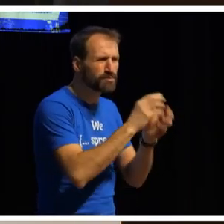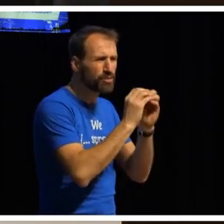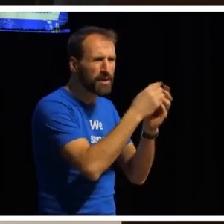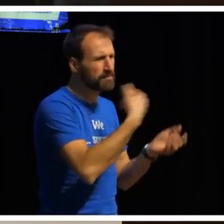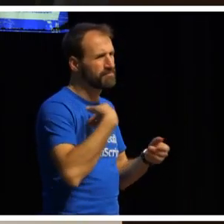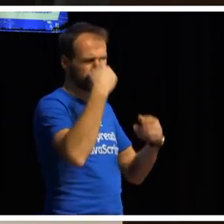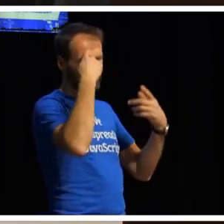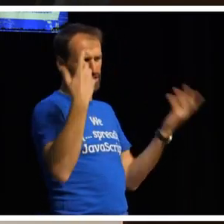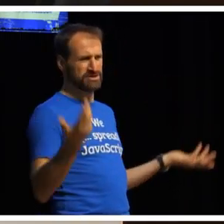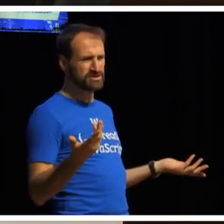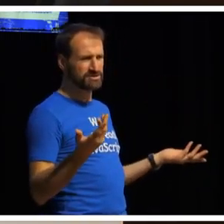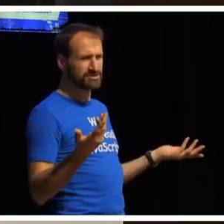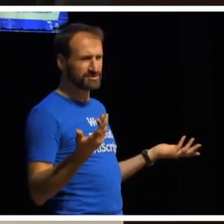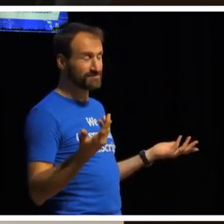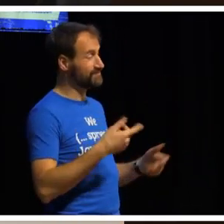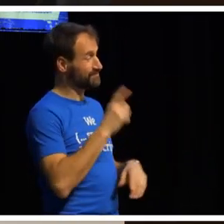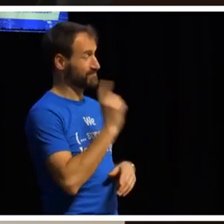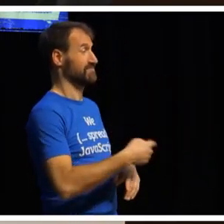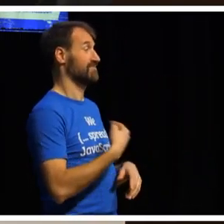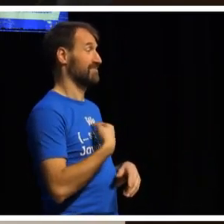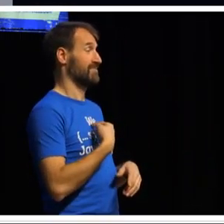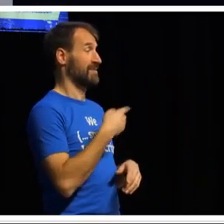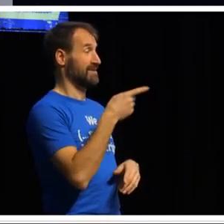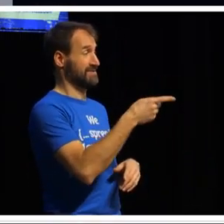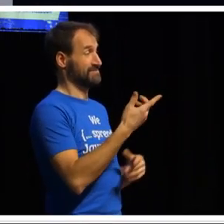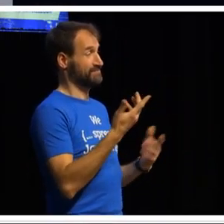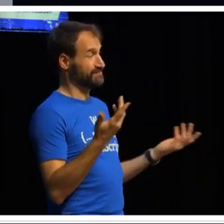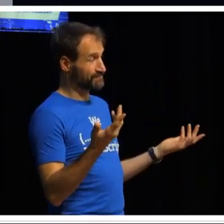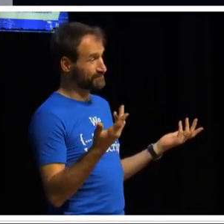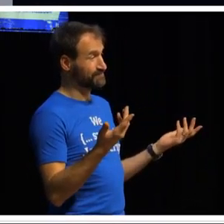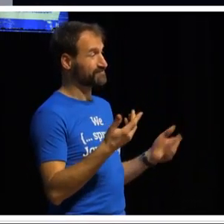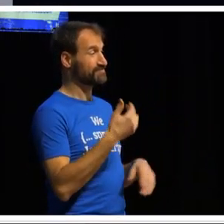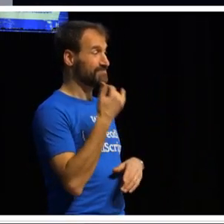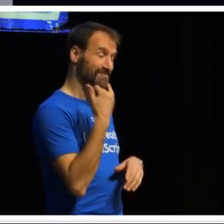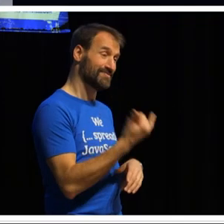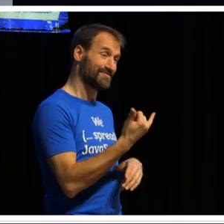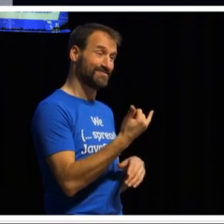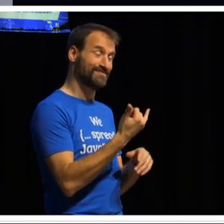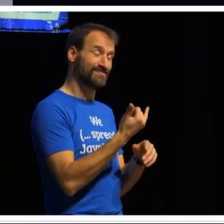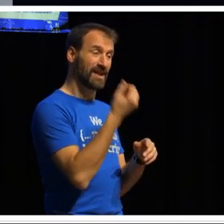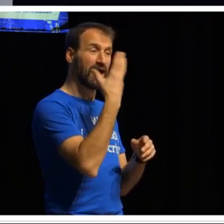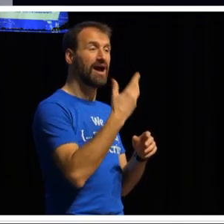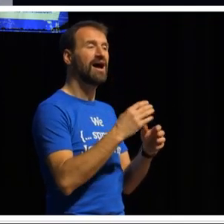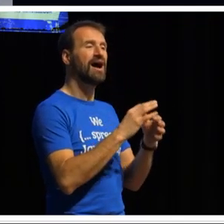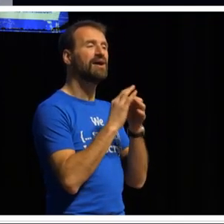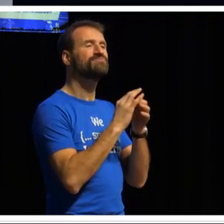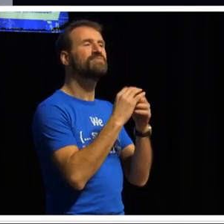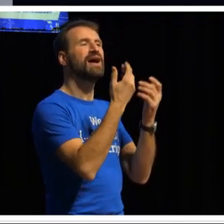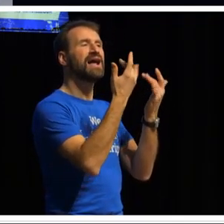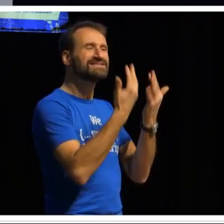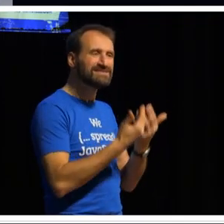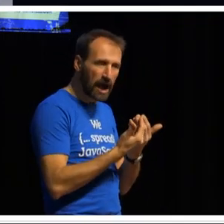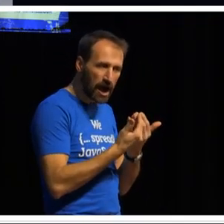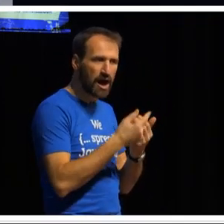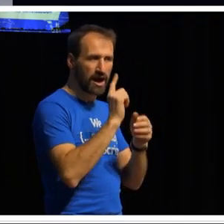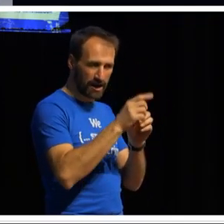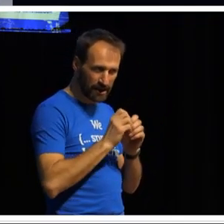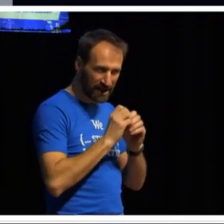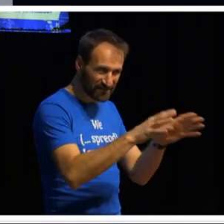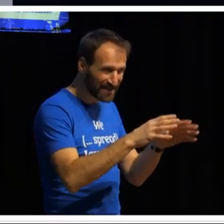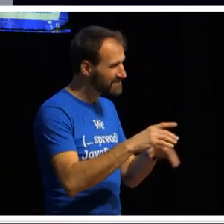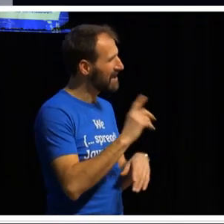So to be fair to Arduino, this is something that they have now fixed. But it's C code, so there are loads of other ways